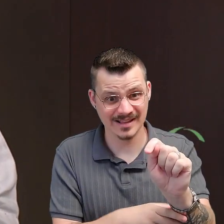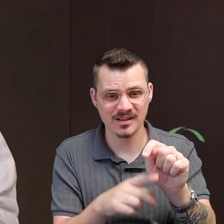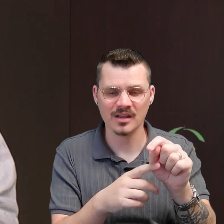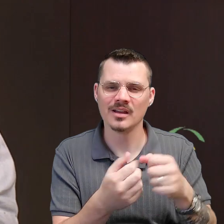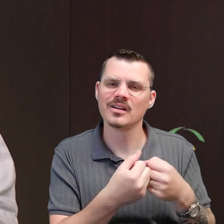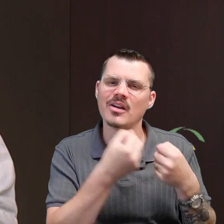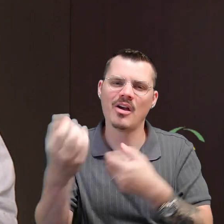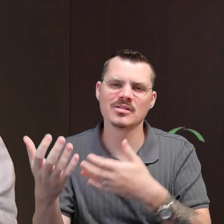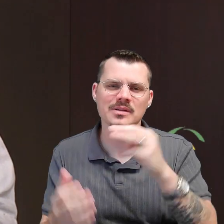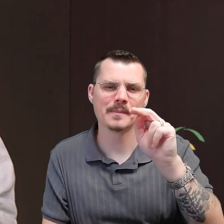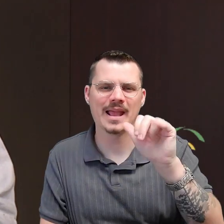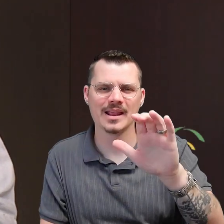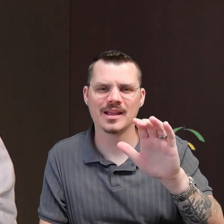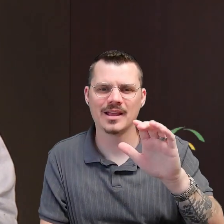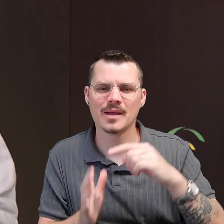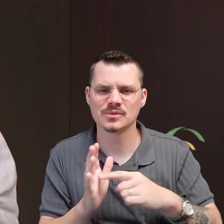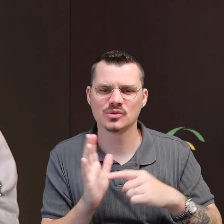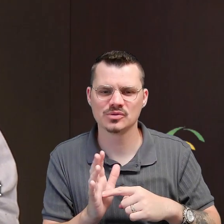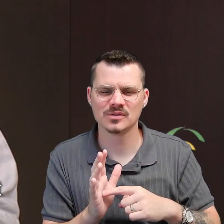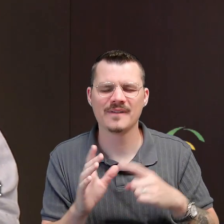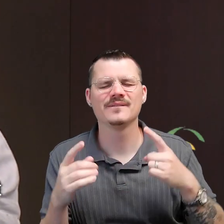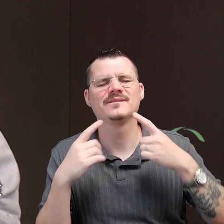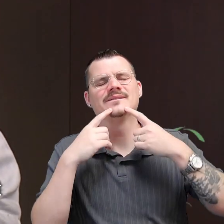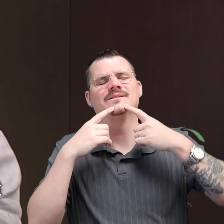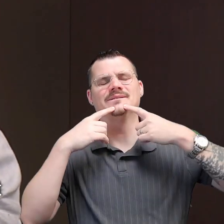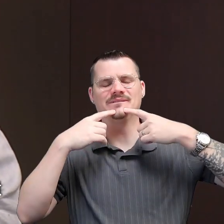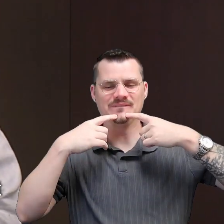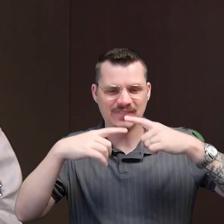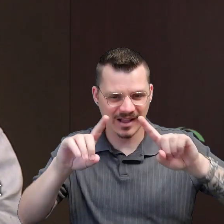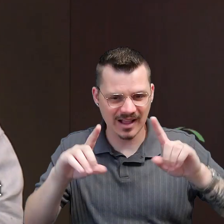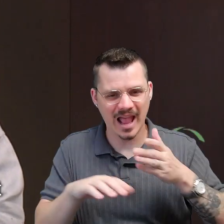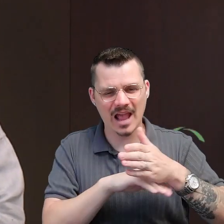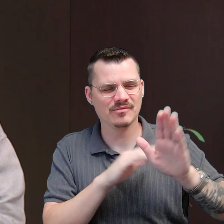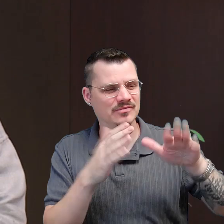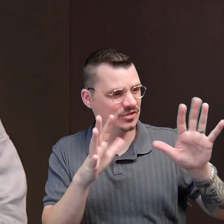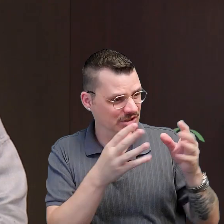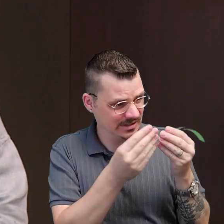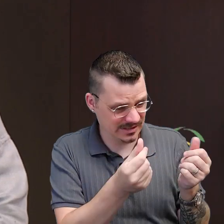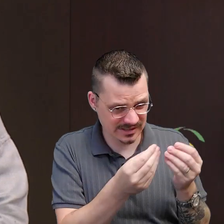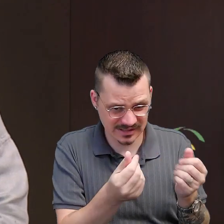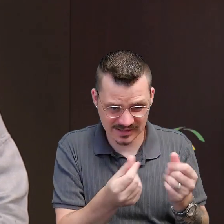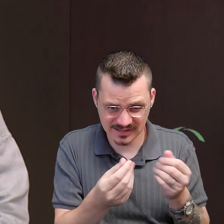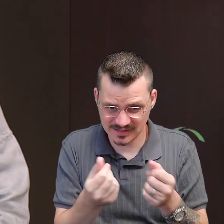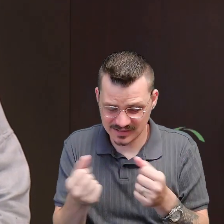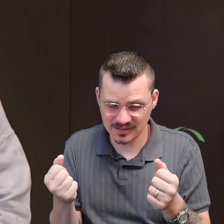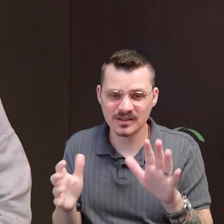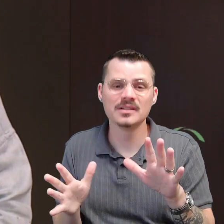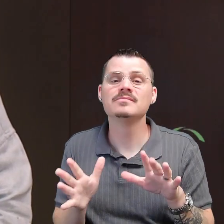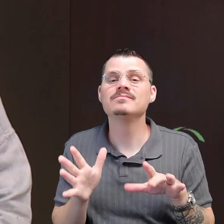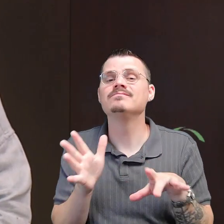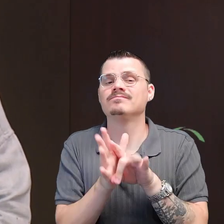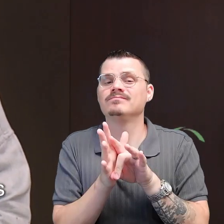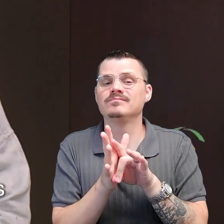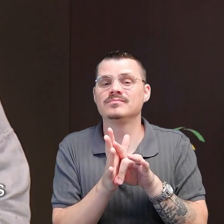causes manic episodes. Finally, after all that was cleared away, it turned